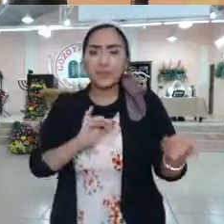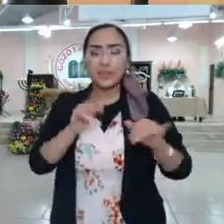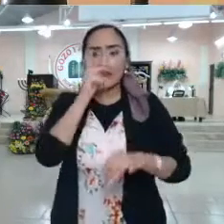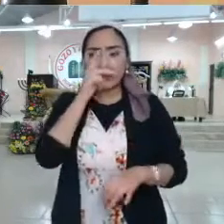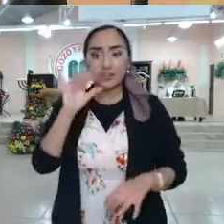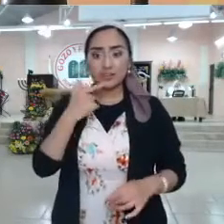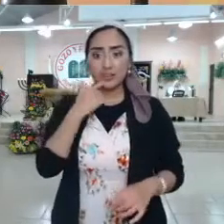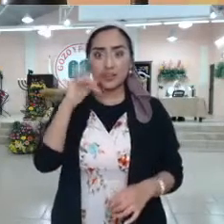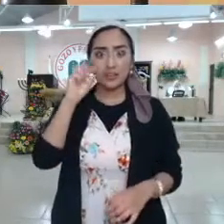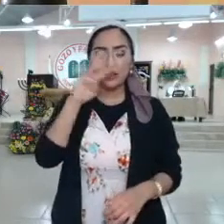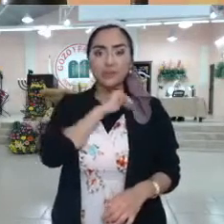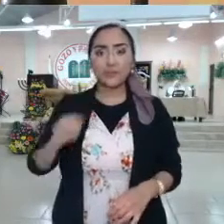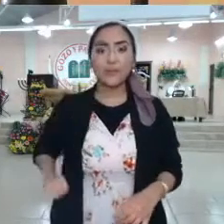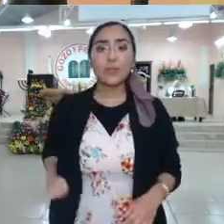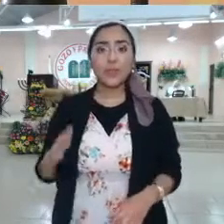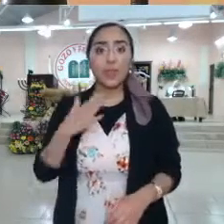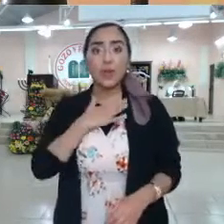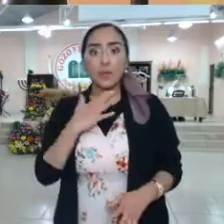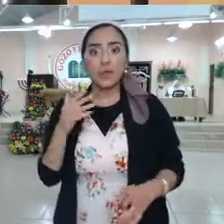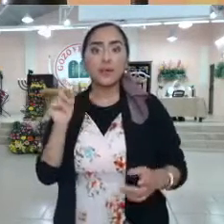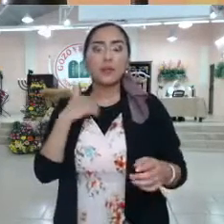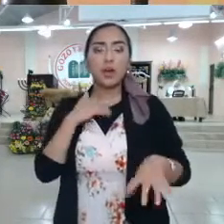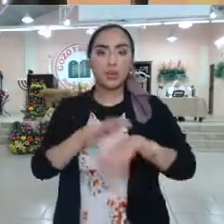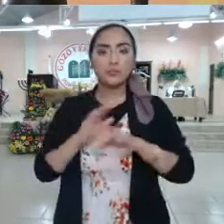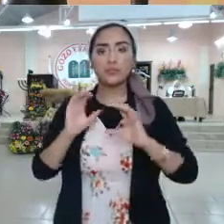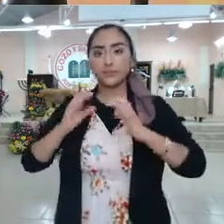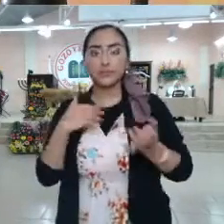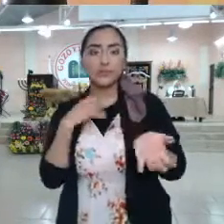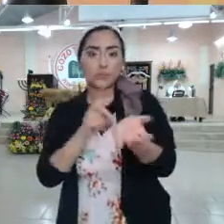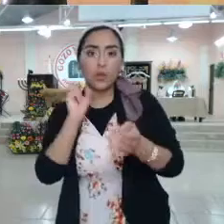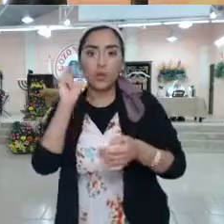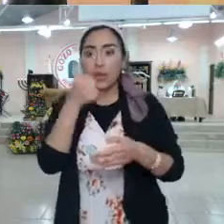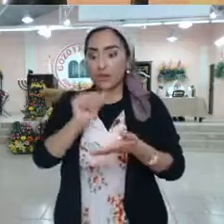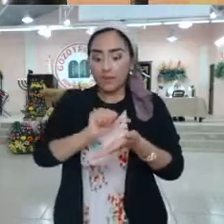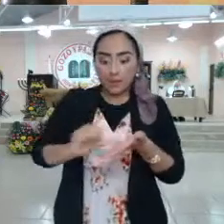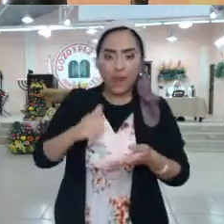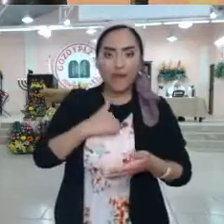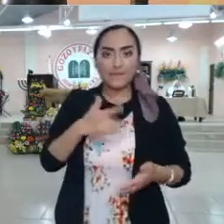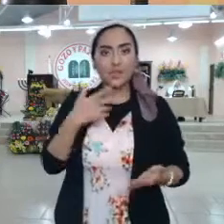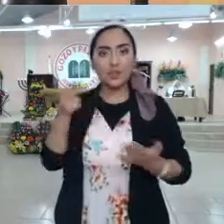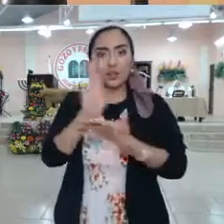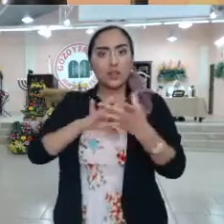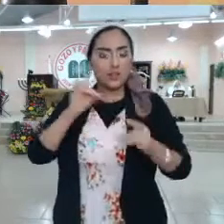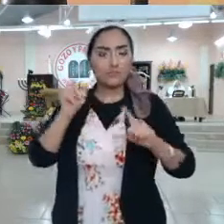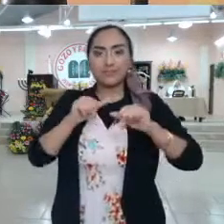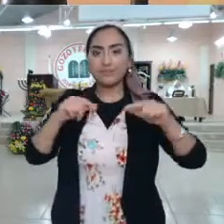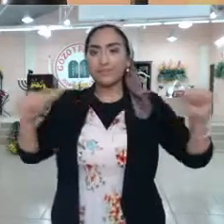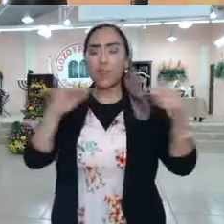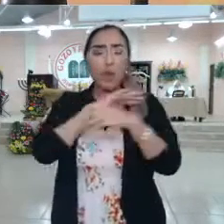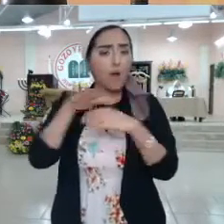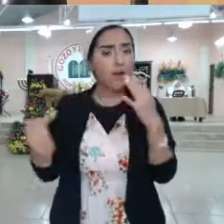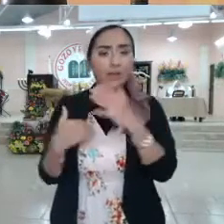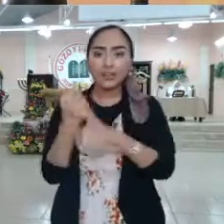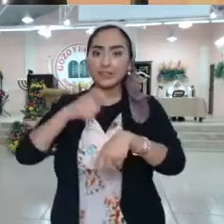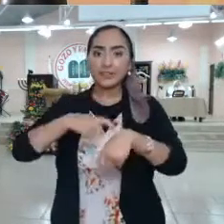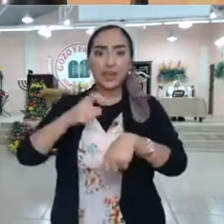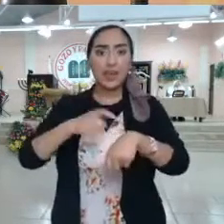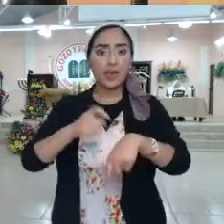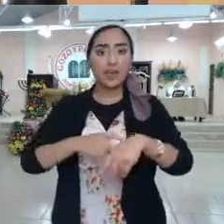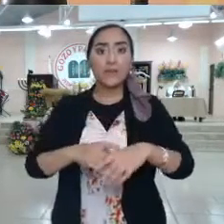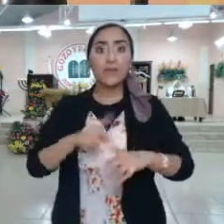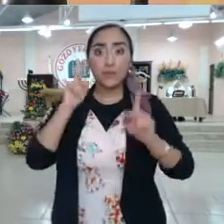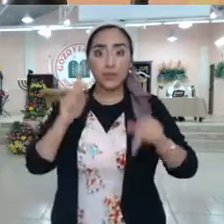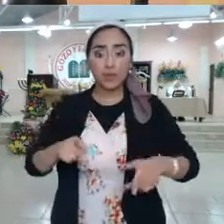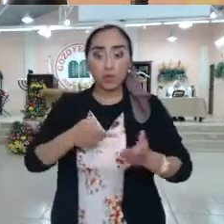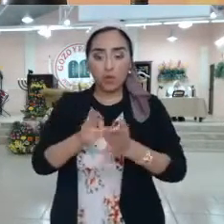dice have to be Yahshua like Mashiach. children, says Estoy Joshua HaMashiach. consultando I o am haciendo alguna cirugía, checking siento or su I'm presencia. making a surgery, feel His presence the